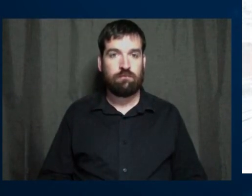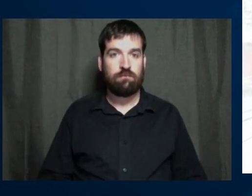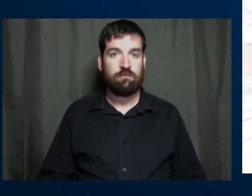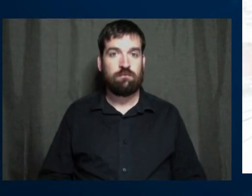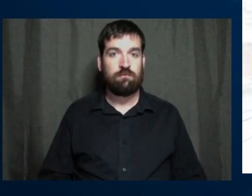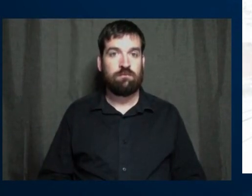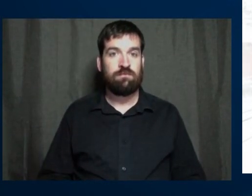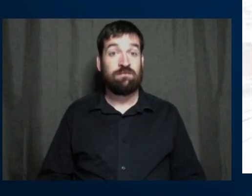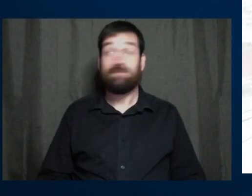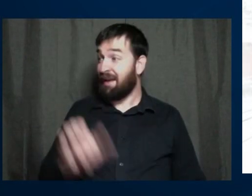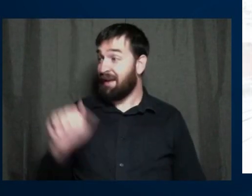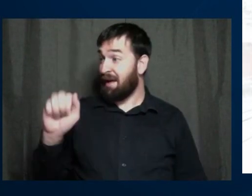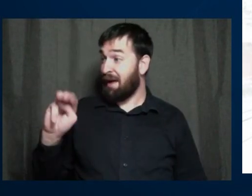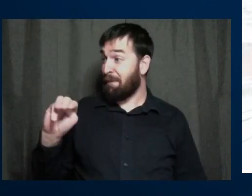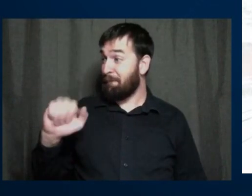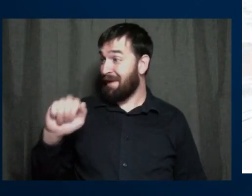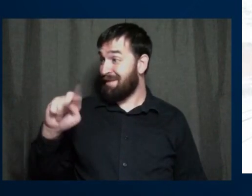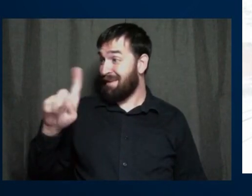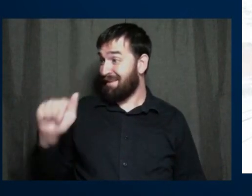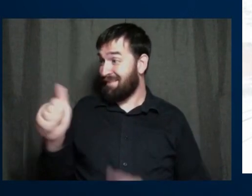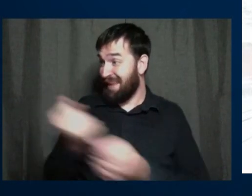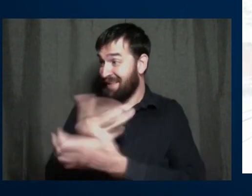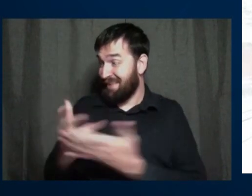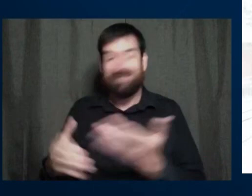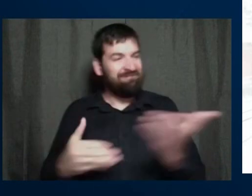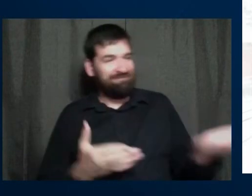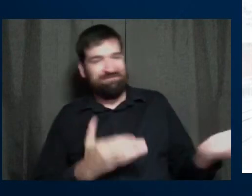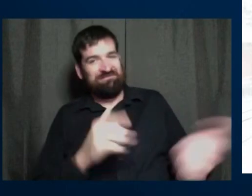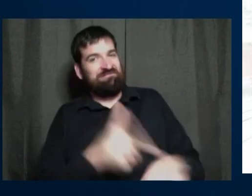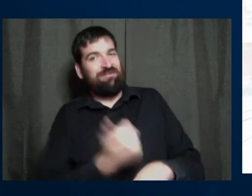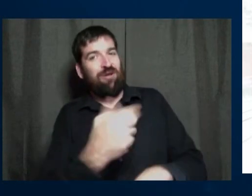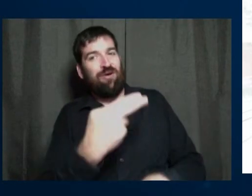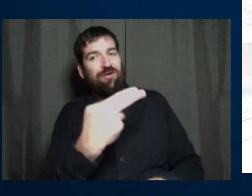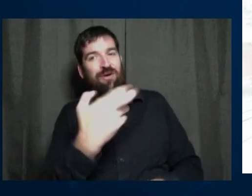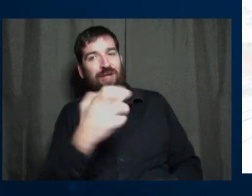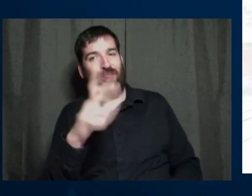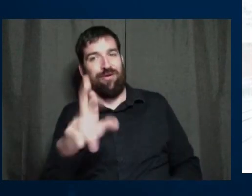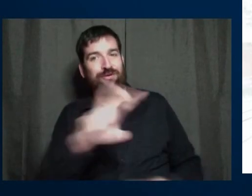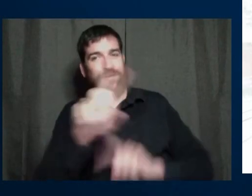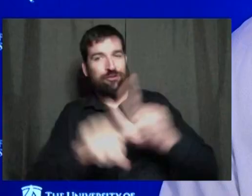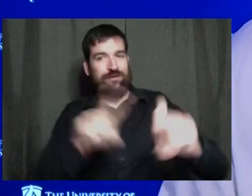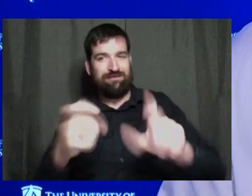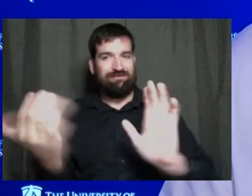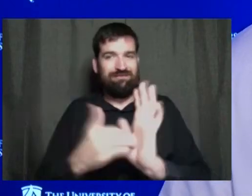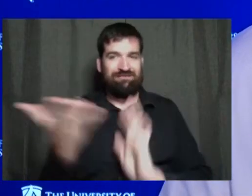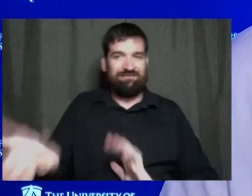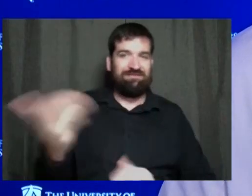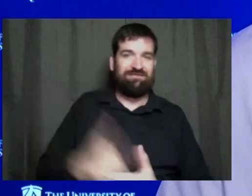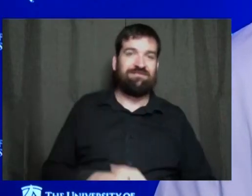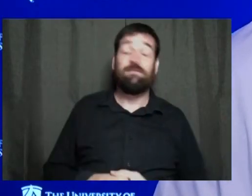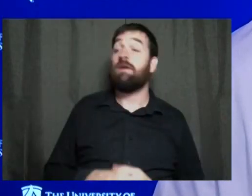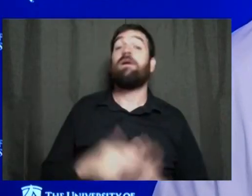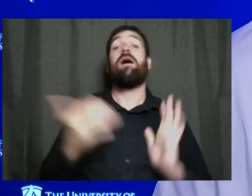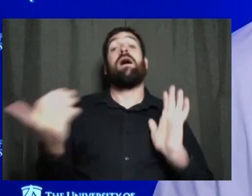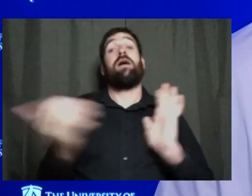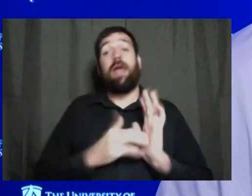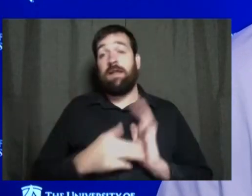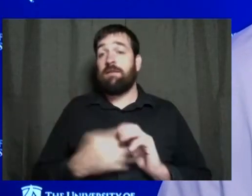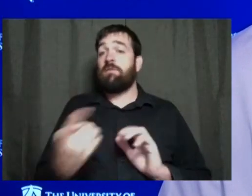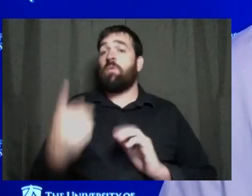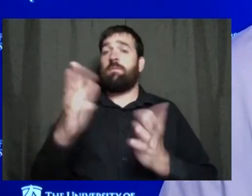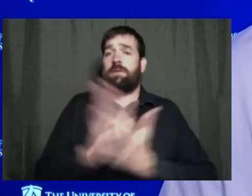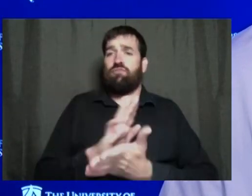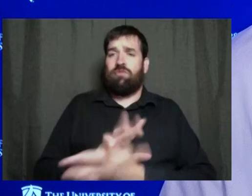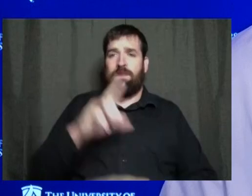Amanda, anything? You get the long haul questions. Again, you know, I think we had this one paper, I think it was from